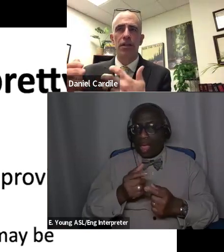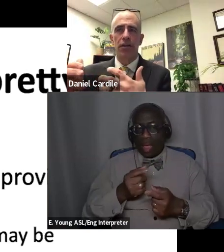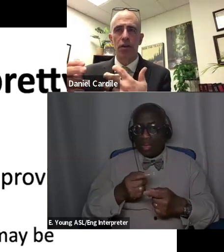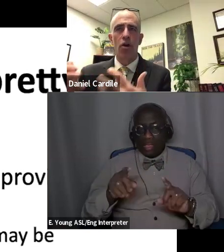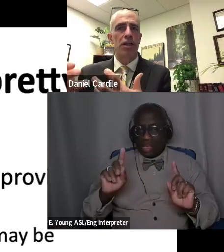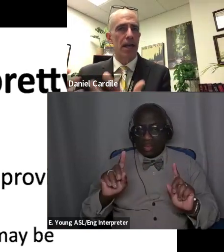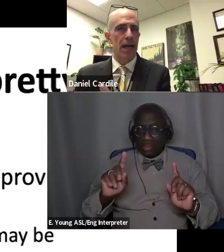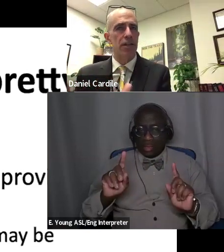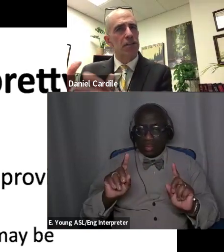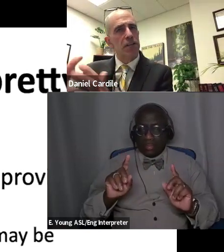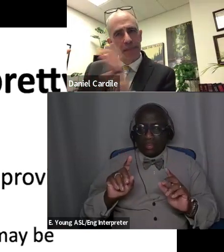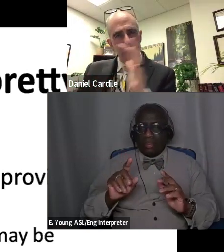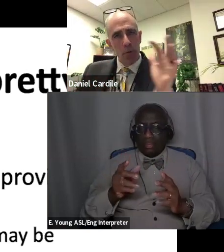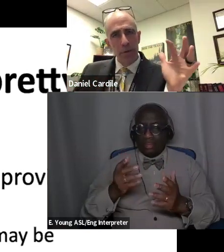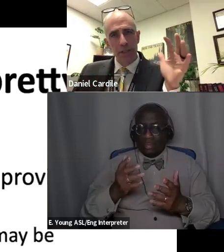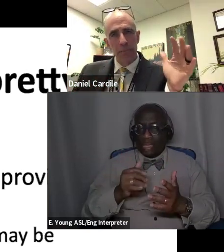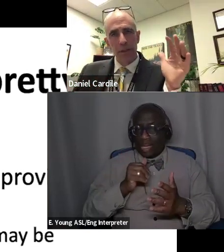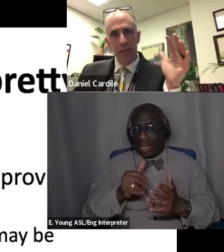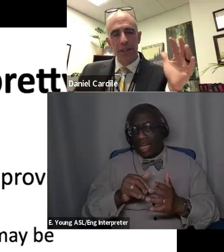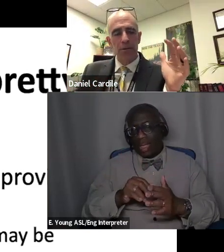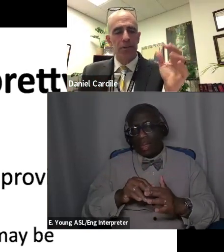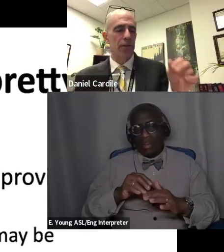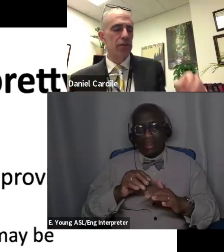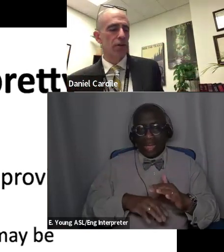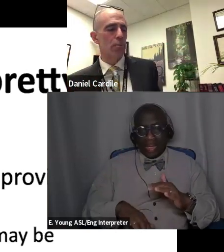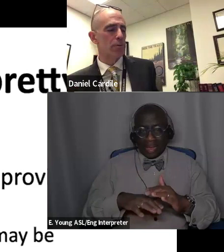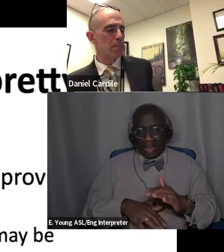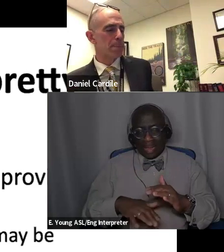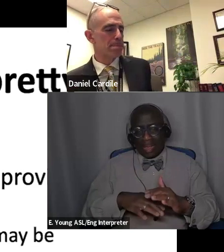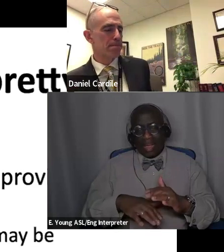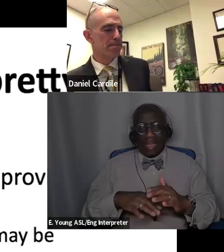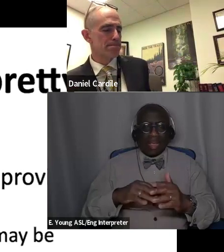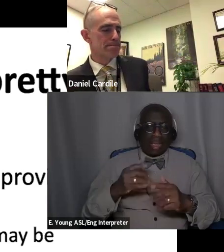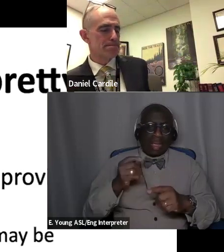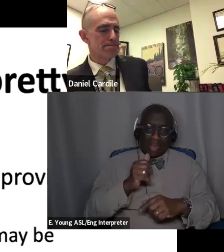guardian has. That would be something that's outside the scope.